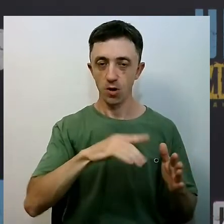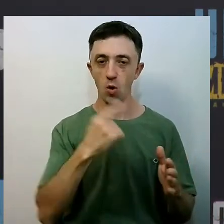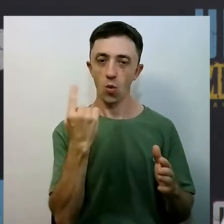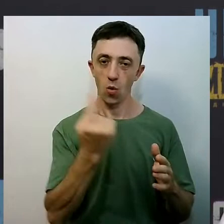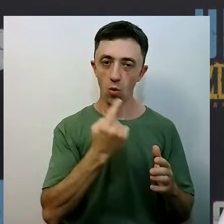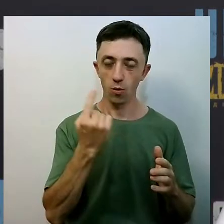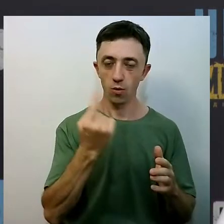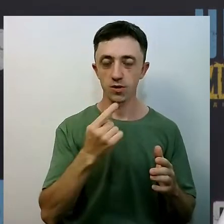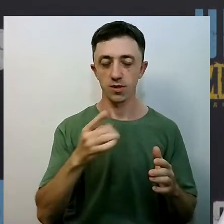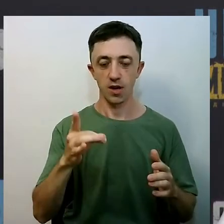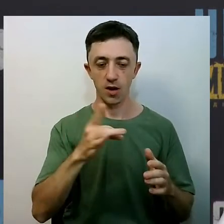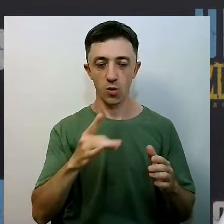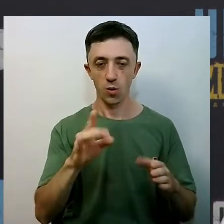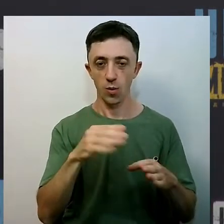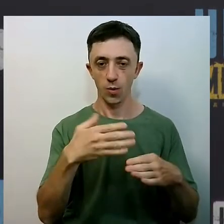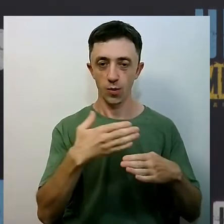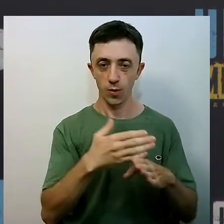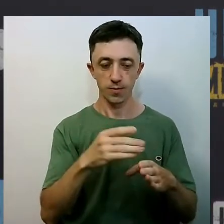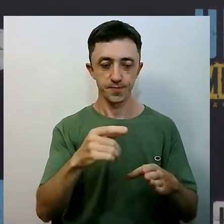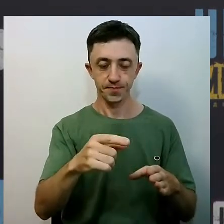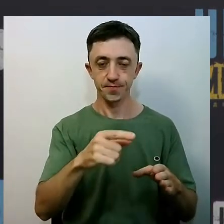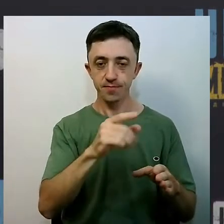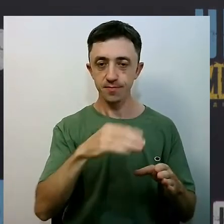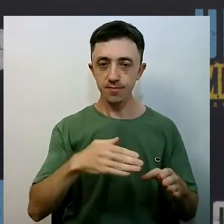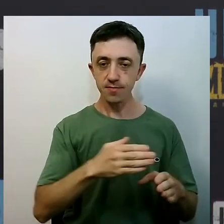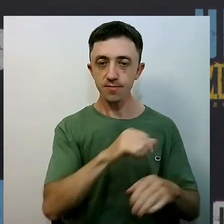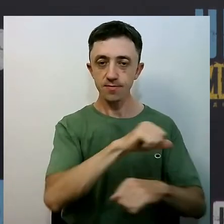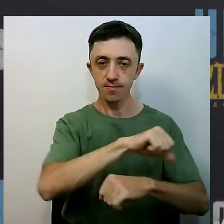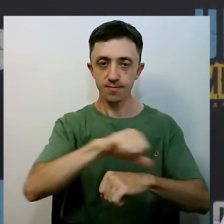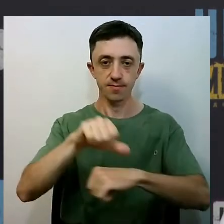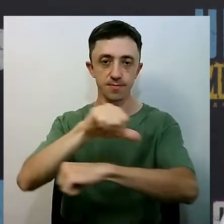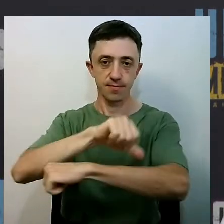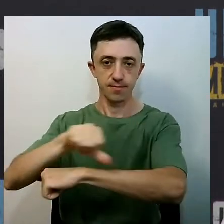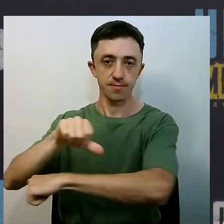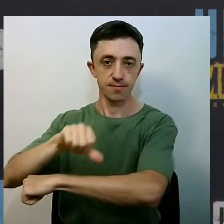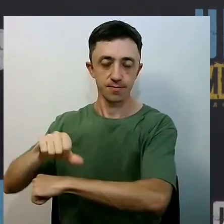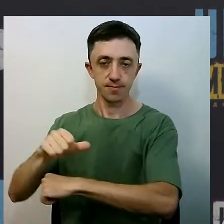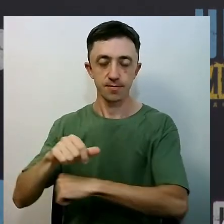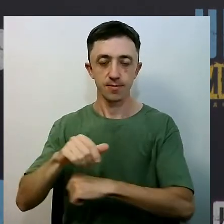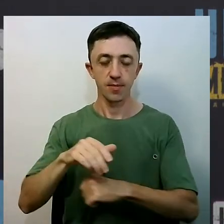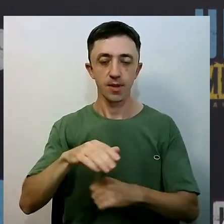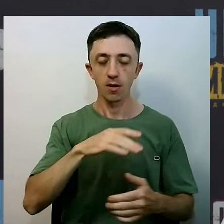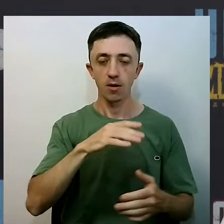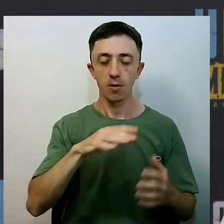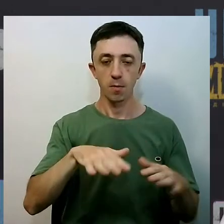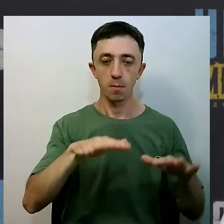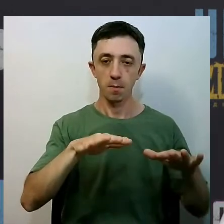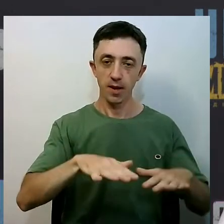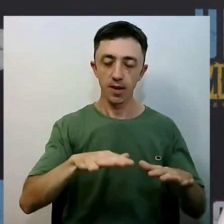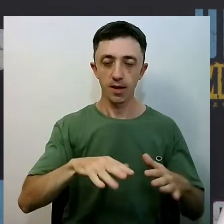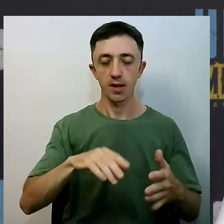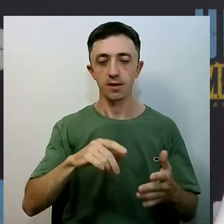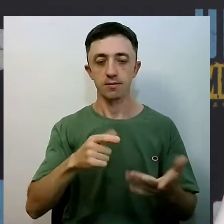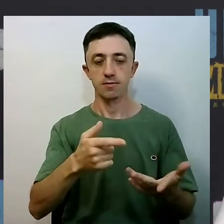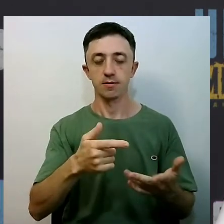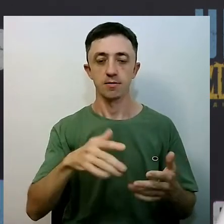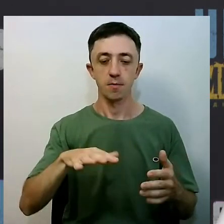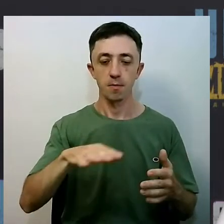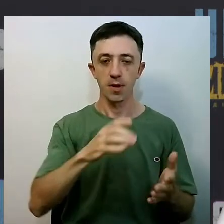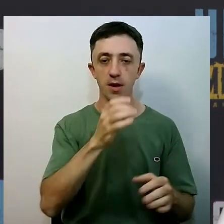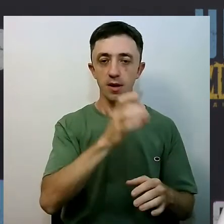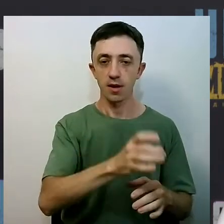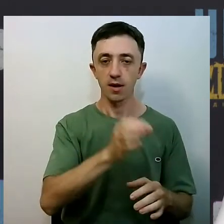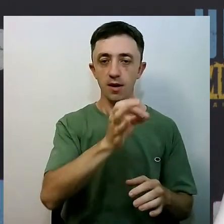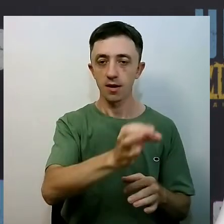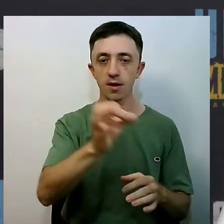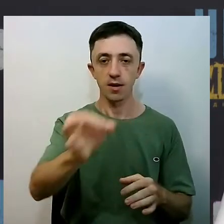have regional level. These are planning schemes for territories and regions. And we also have local level.